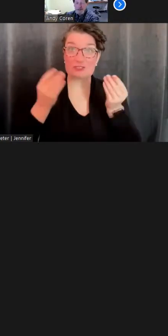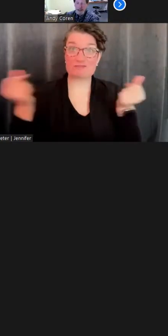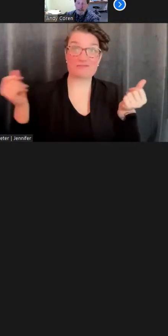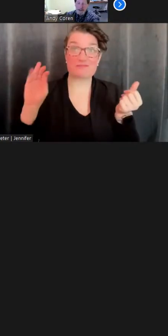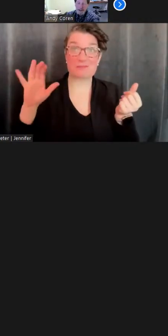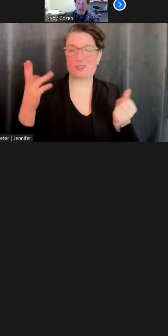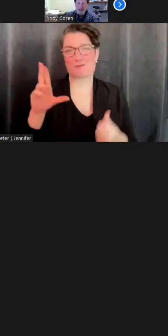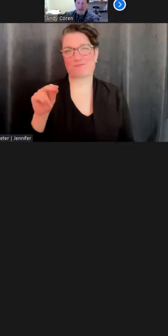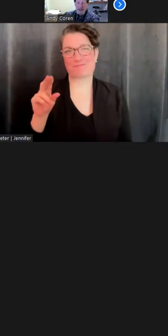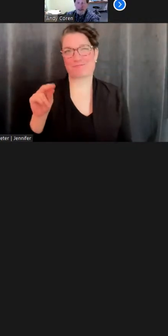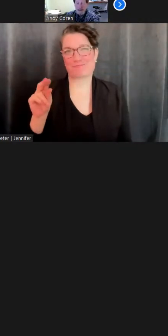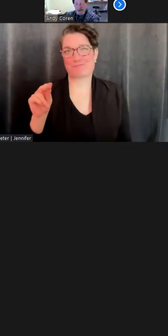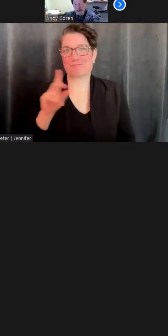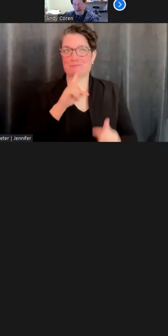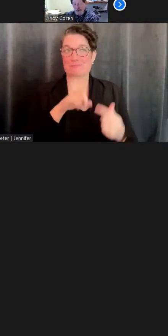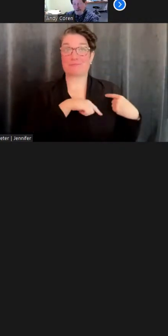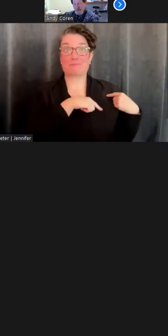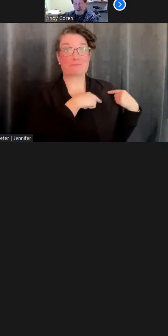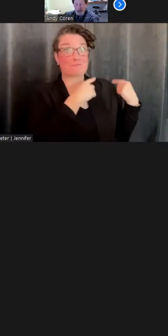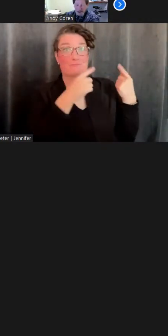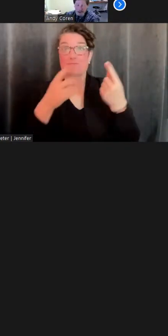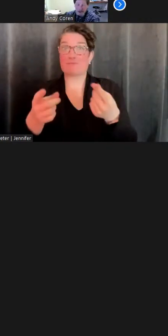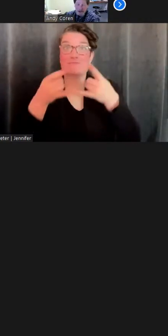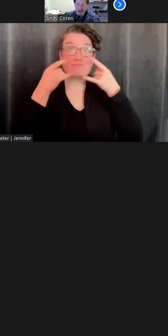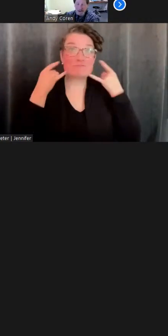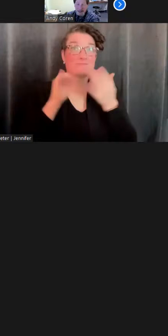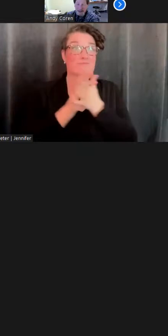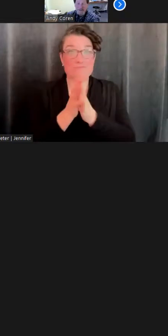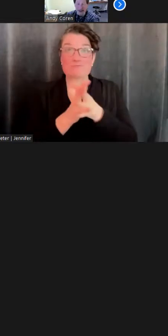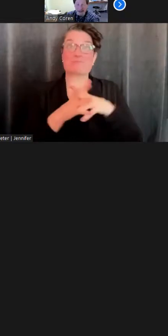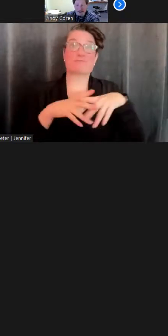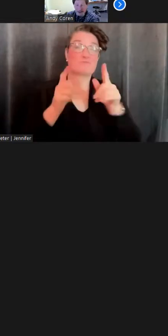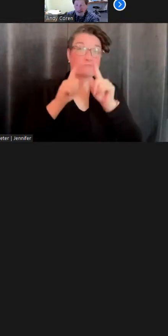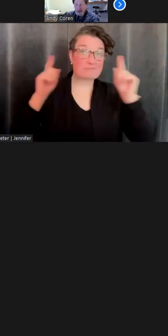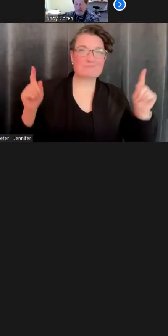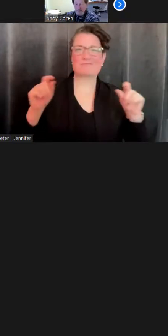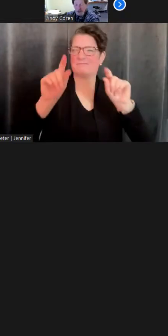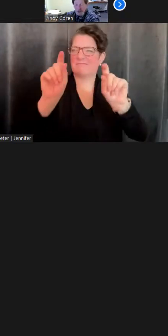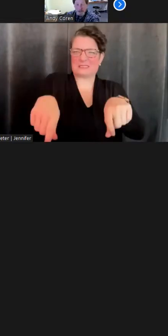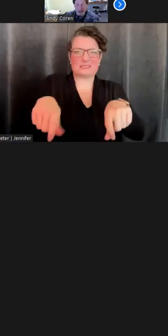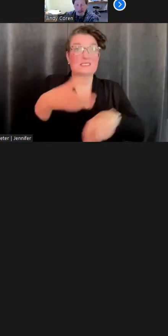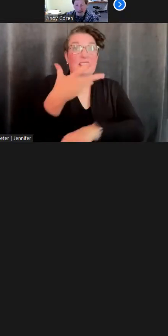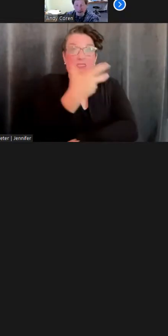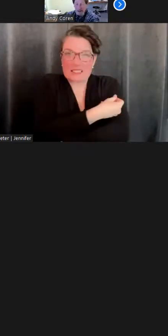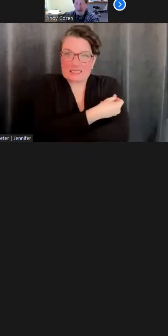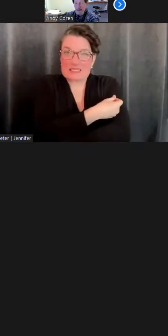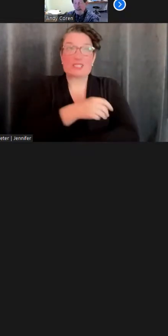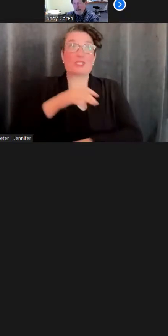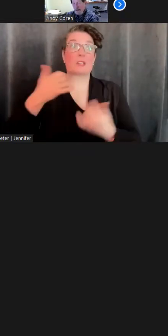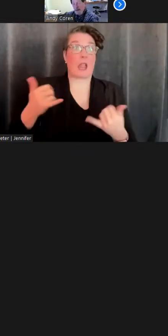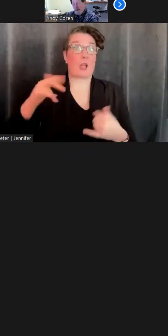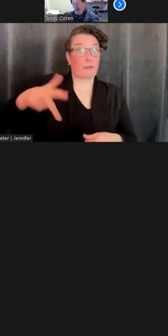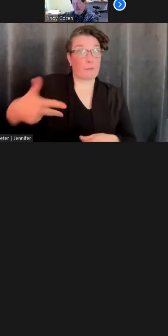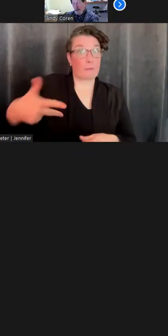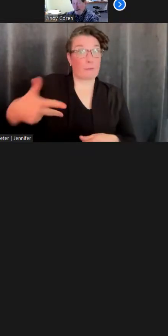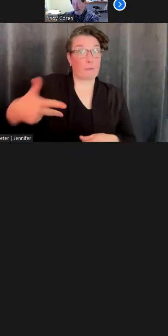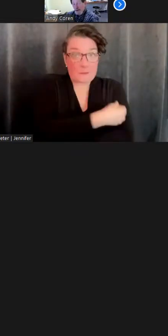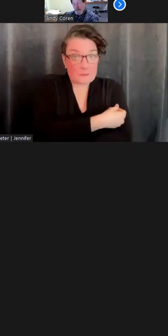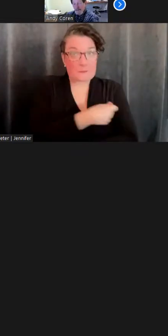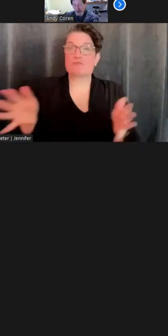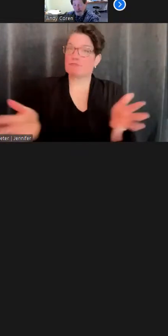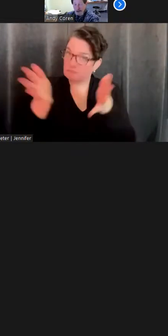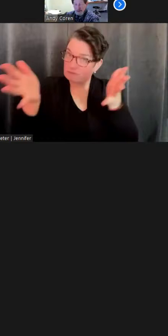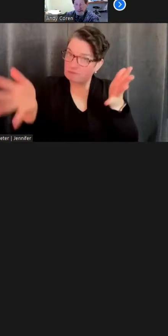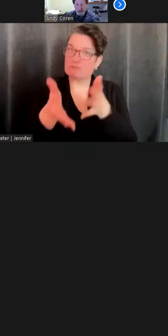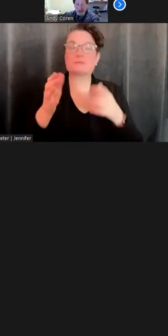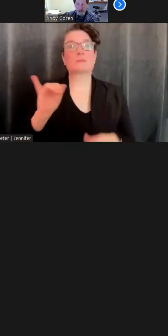along to protect ourselves continues to be really essential, and that is vaccinating and boosting right now. And I want to throw